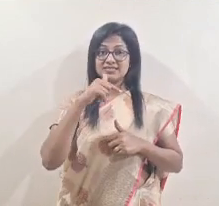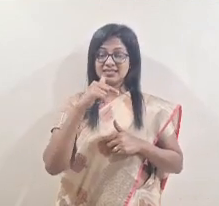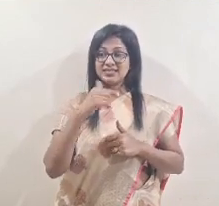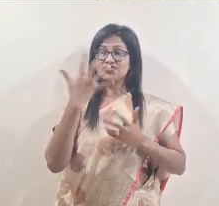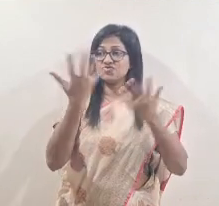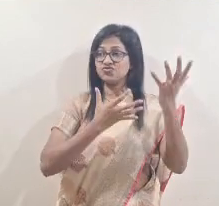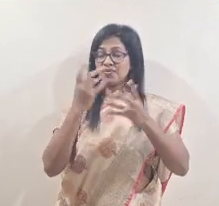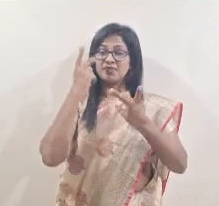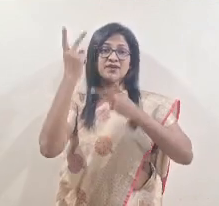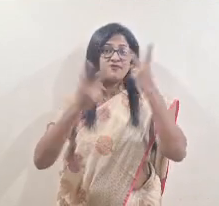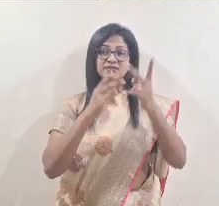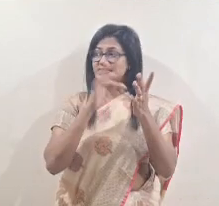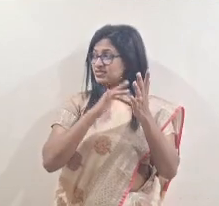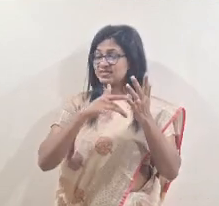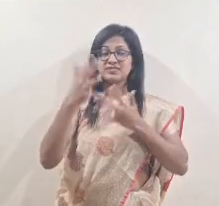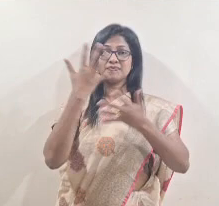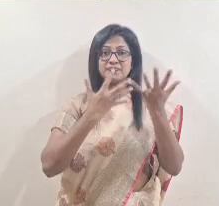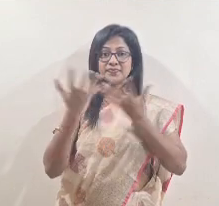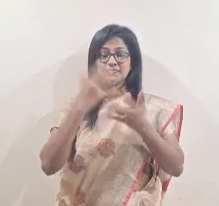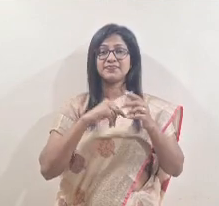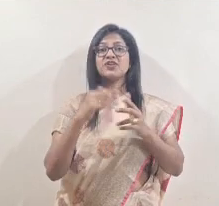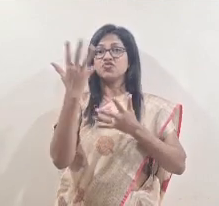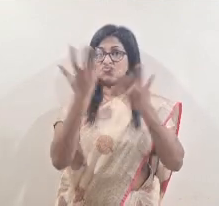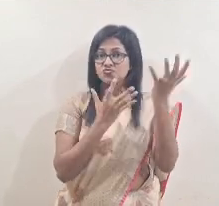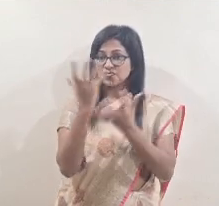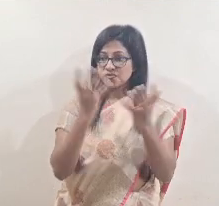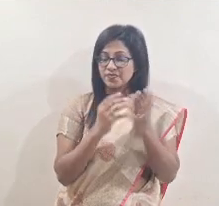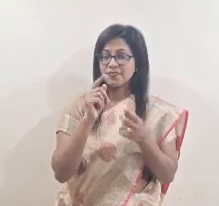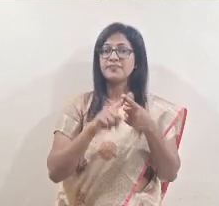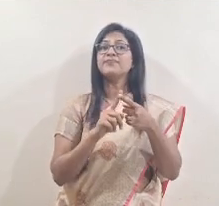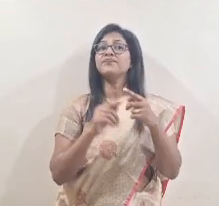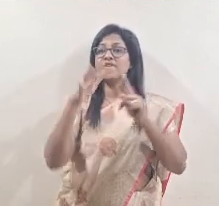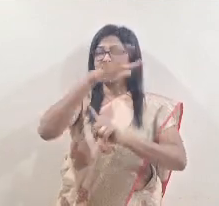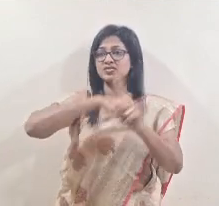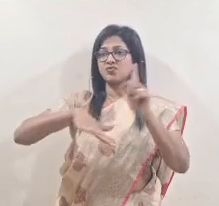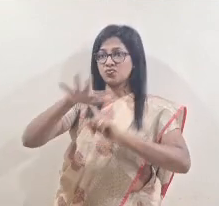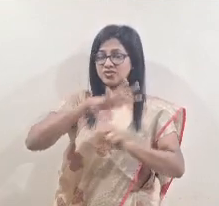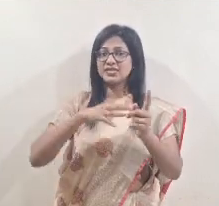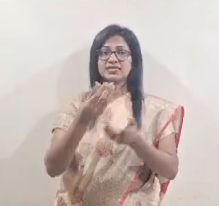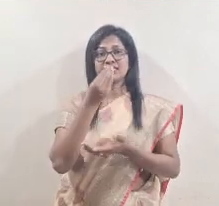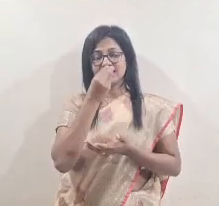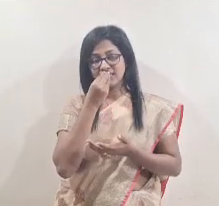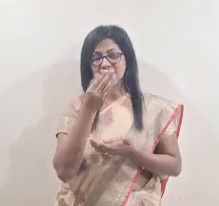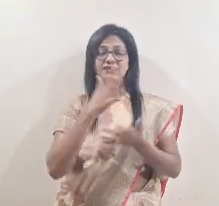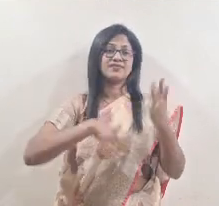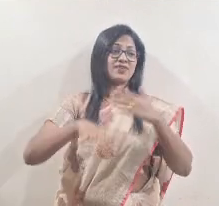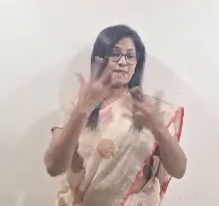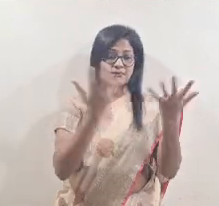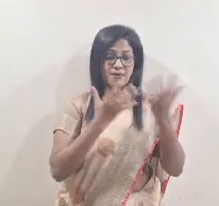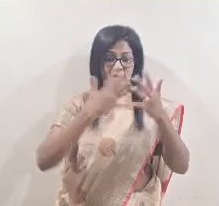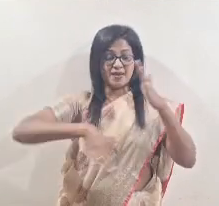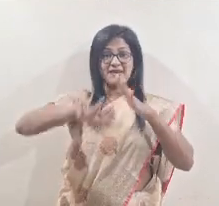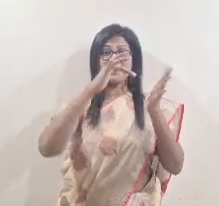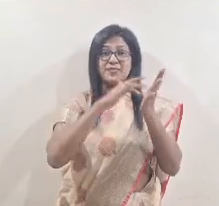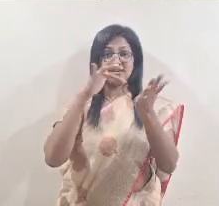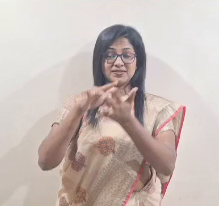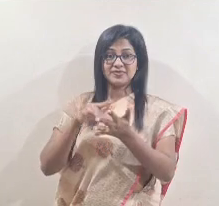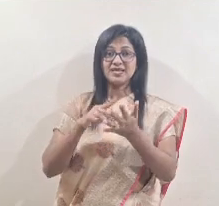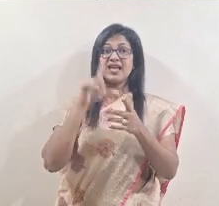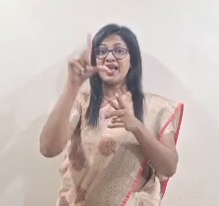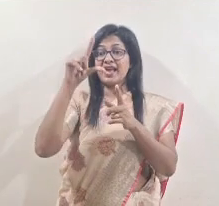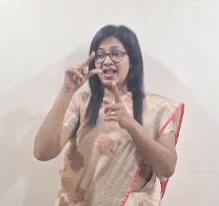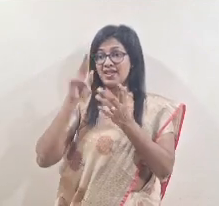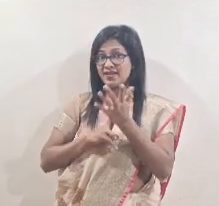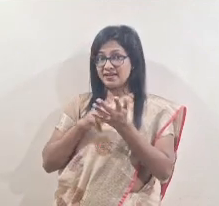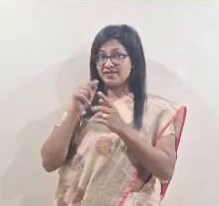the shoppers visiting these markets are shopping and then socializing, eating, because these markets are, especially Lajpat